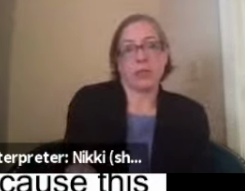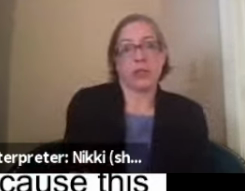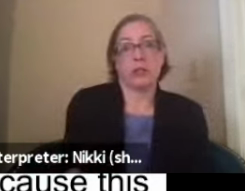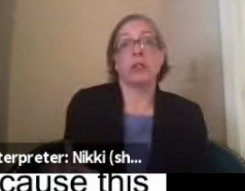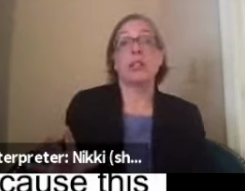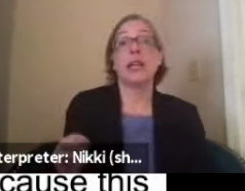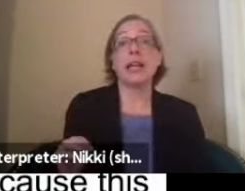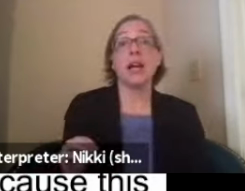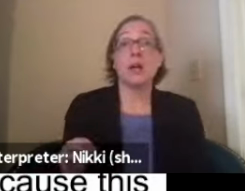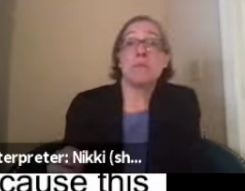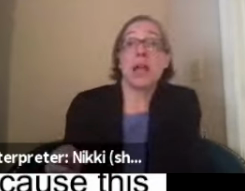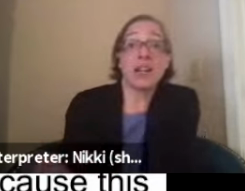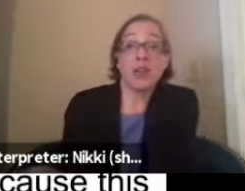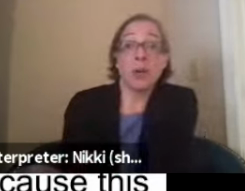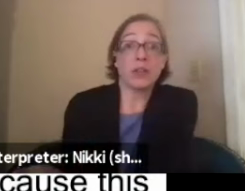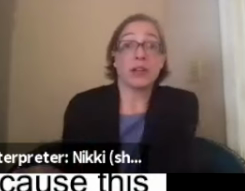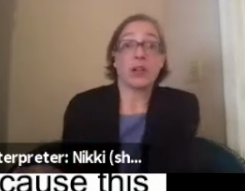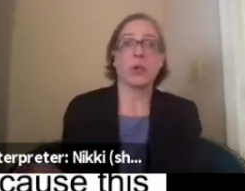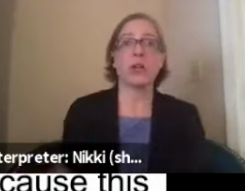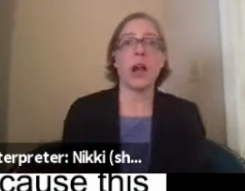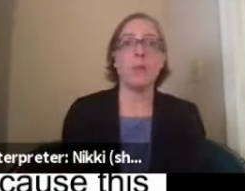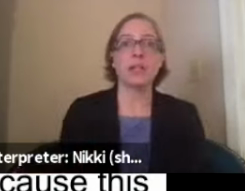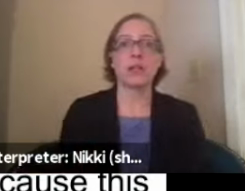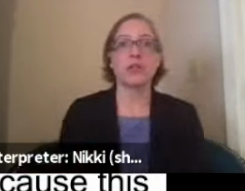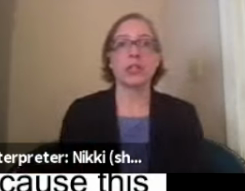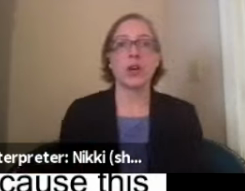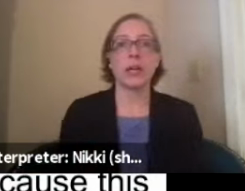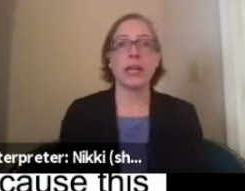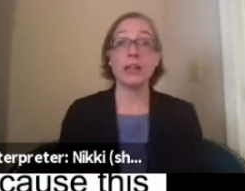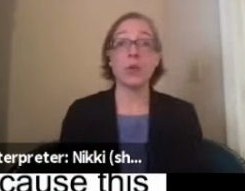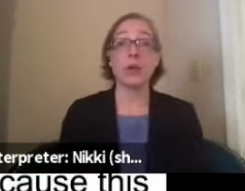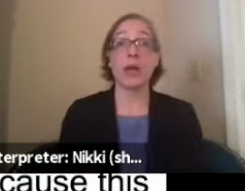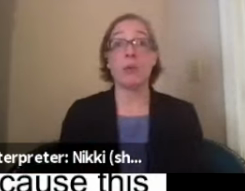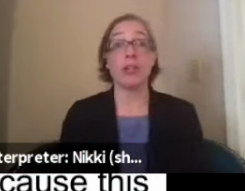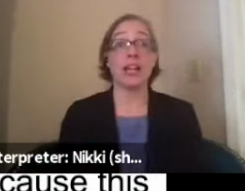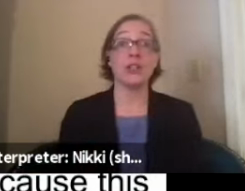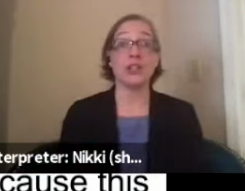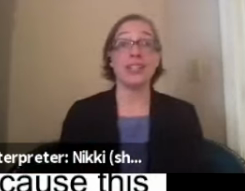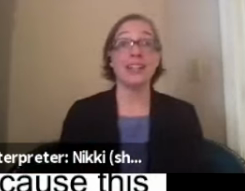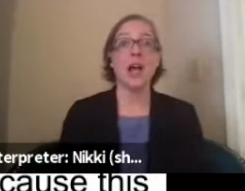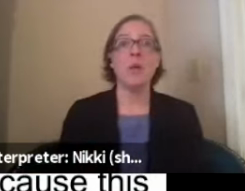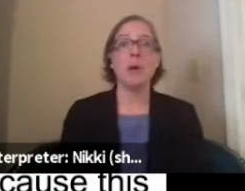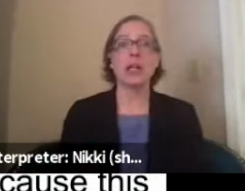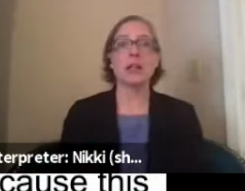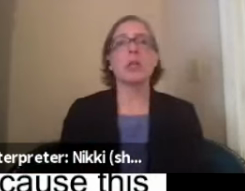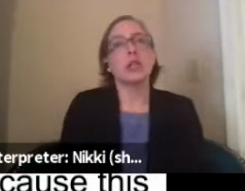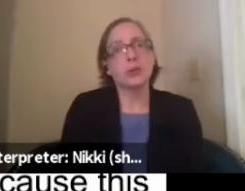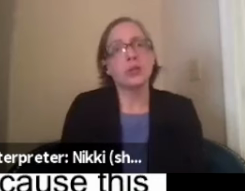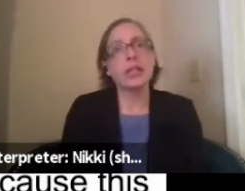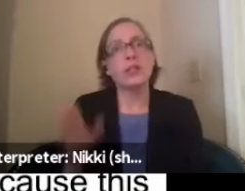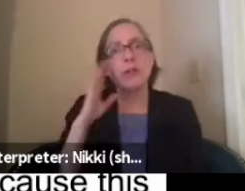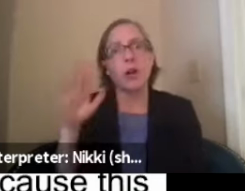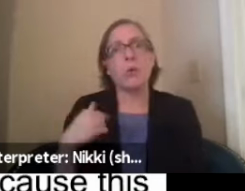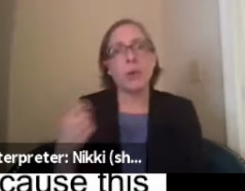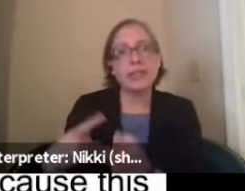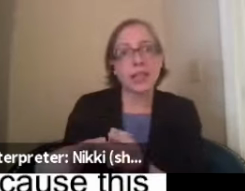already researched. And I don't know whether they're annoyed or not because I usually go in knowing way more than I should. But